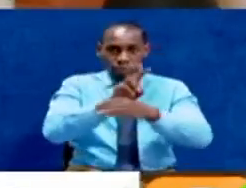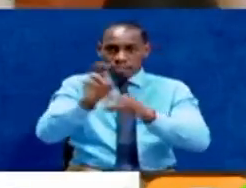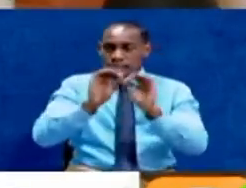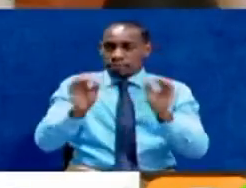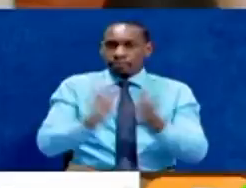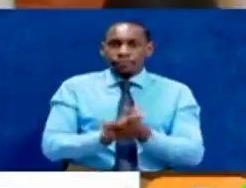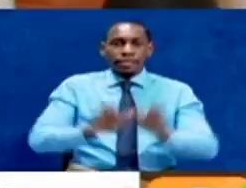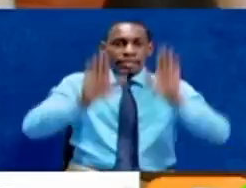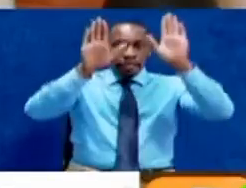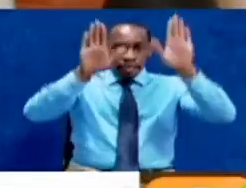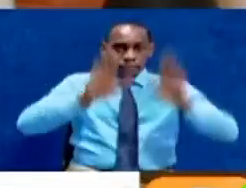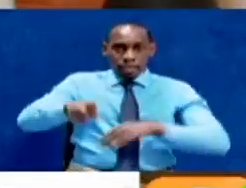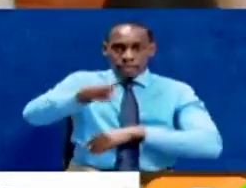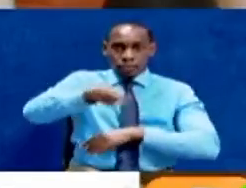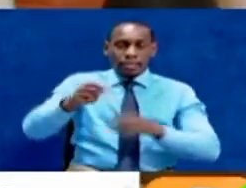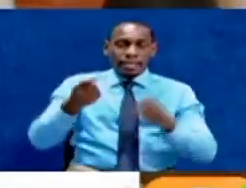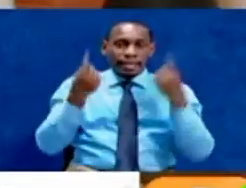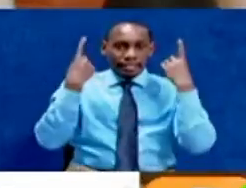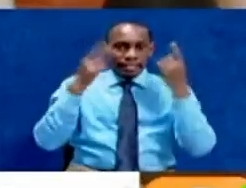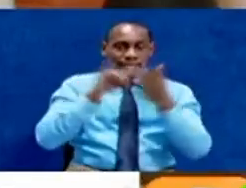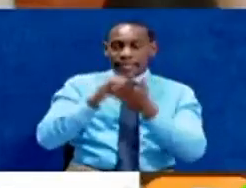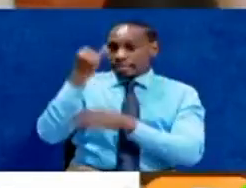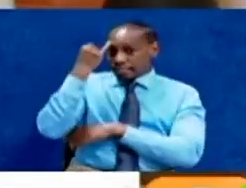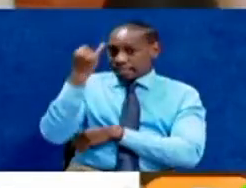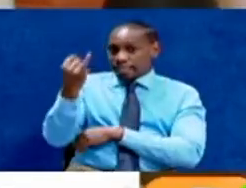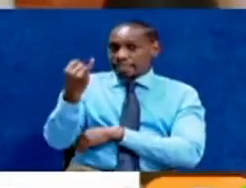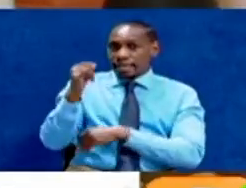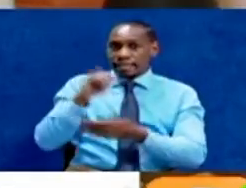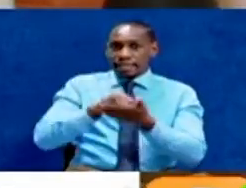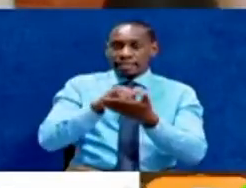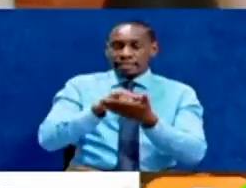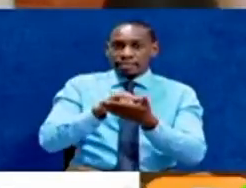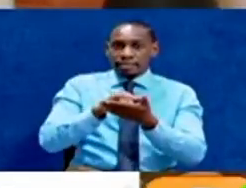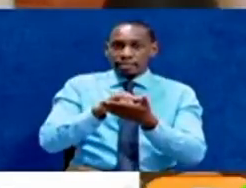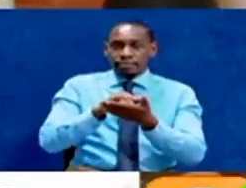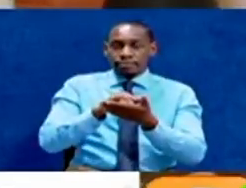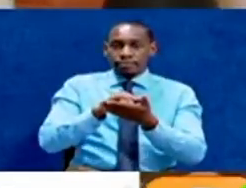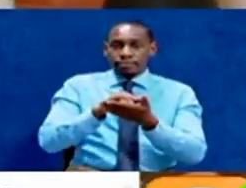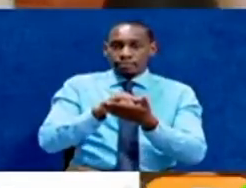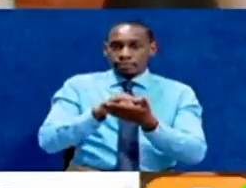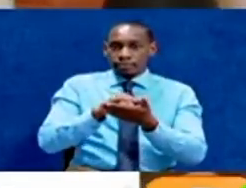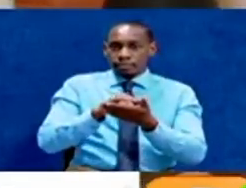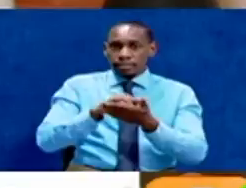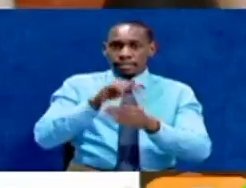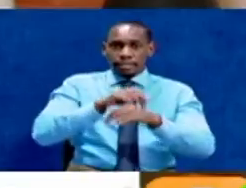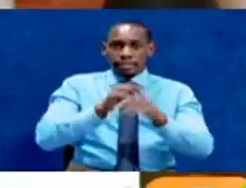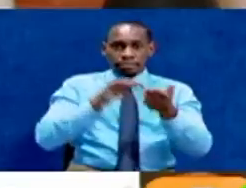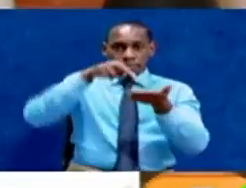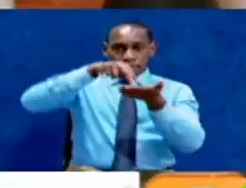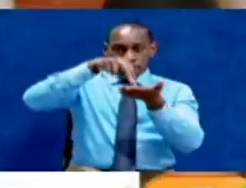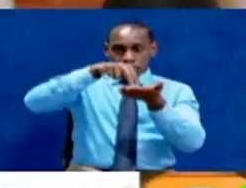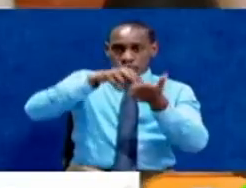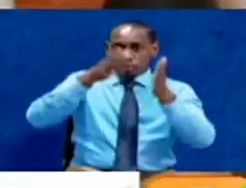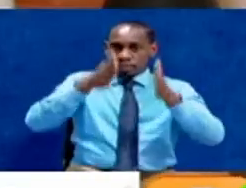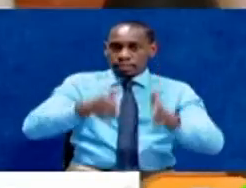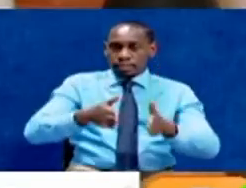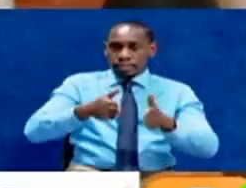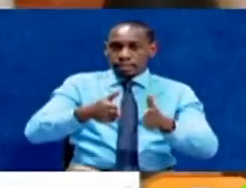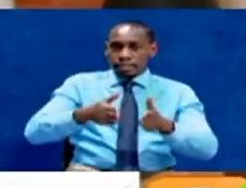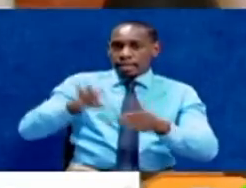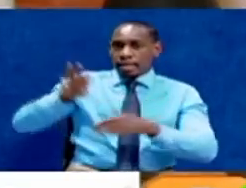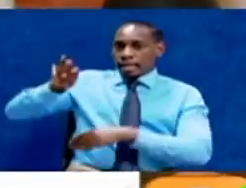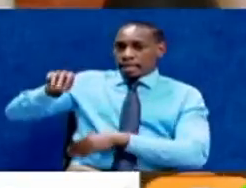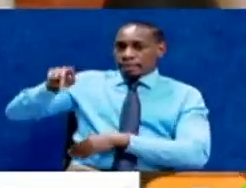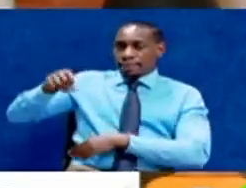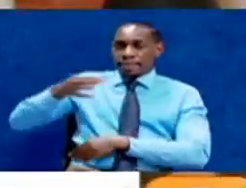It is important for us to understand that that is a principle. That is what is called standing on principle. When I ran for office as a member of parliament